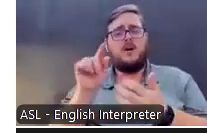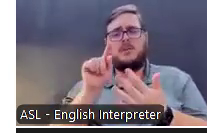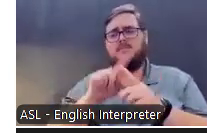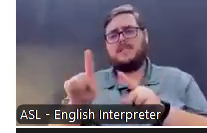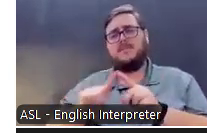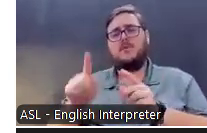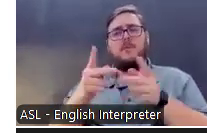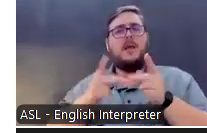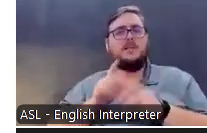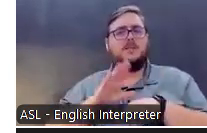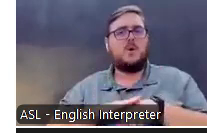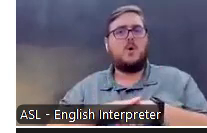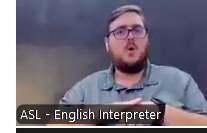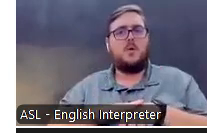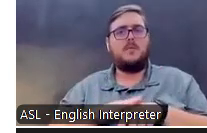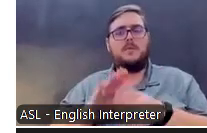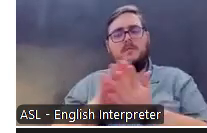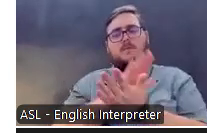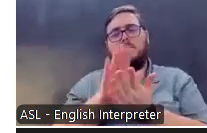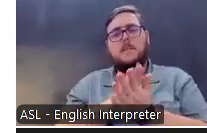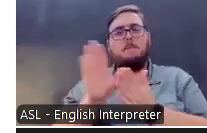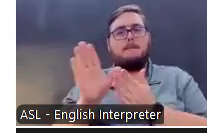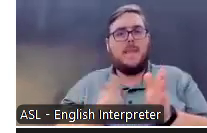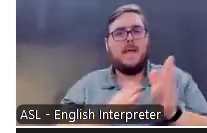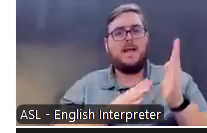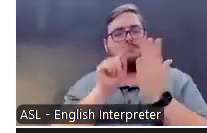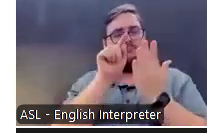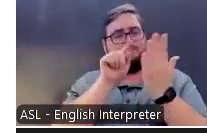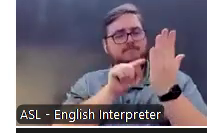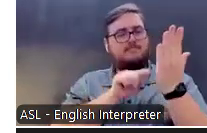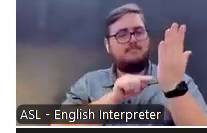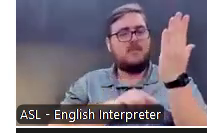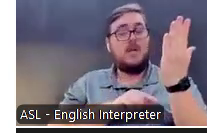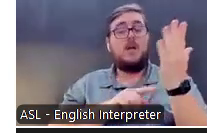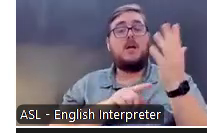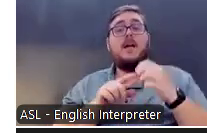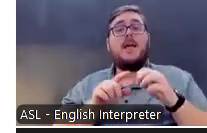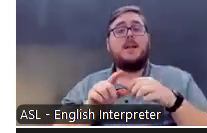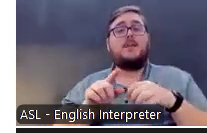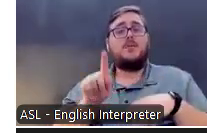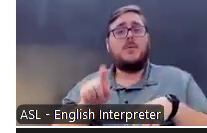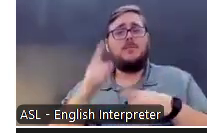Consideration of special factors. These are factors that all IEP teams have to consider, and assistive technology is one of